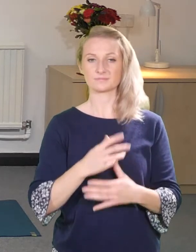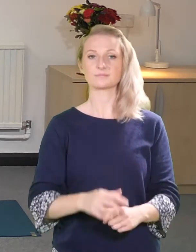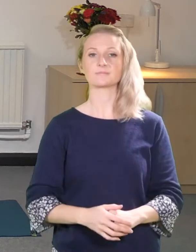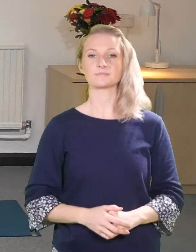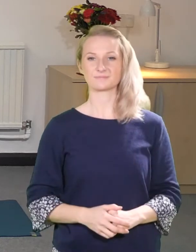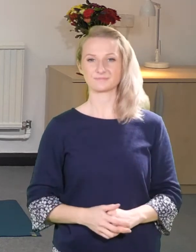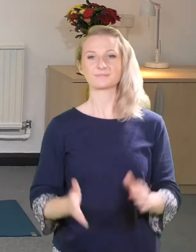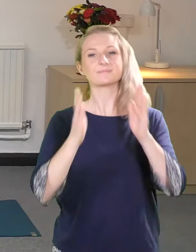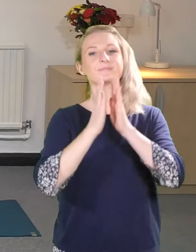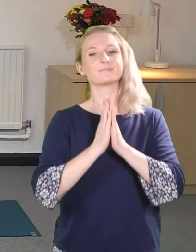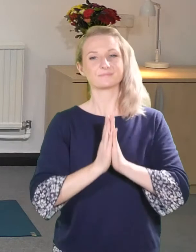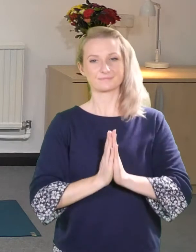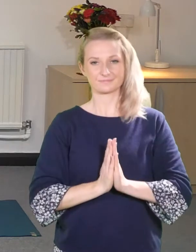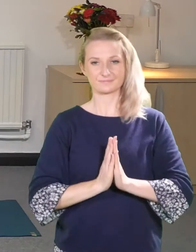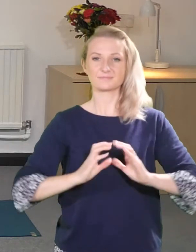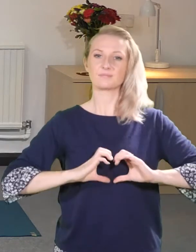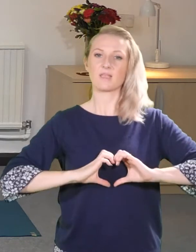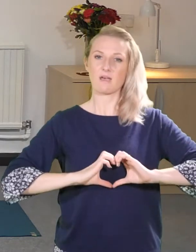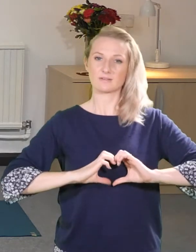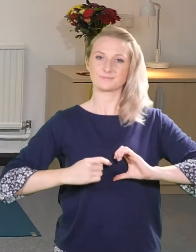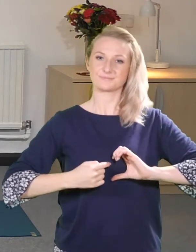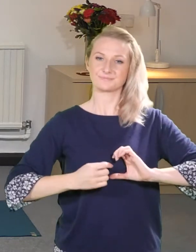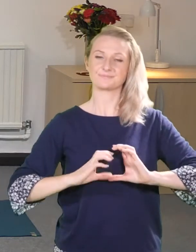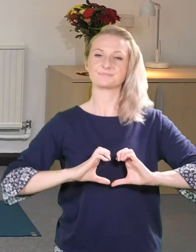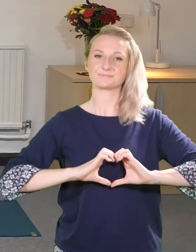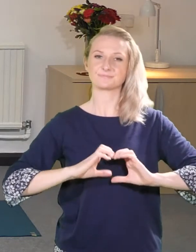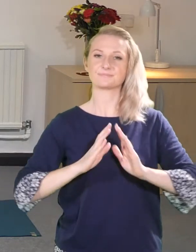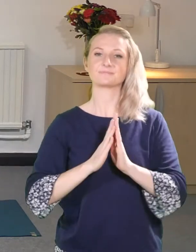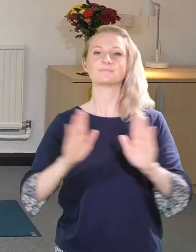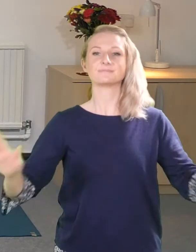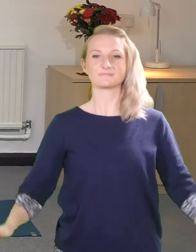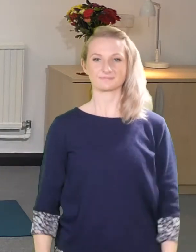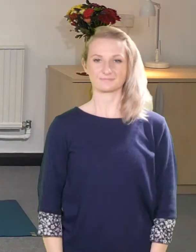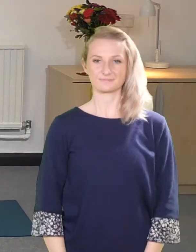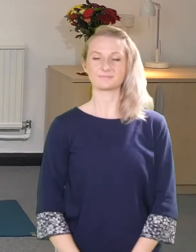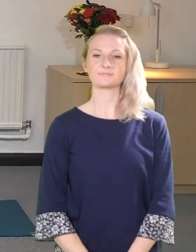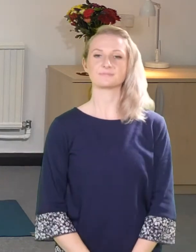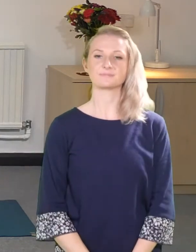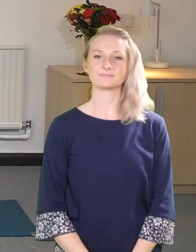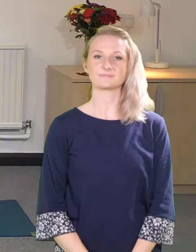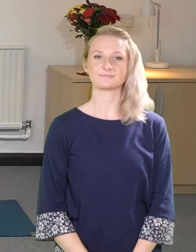And then bring the hands down towards the heart and then down to the sides of your body.